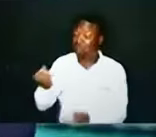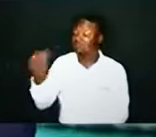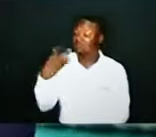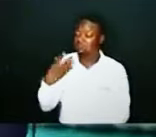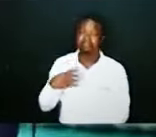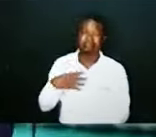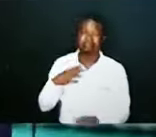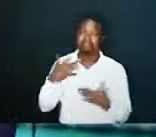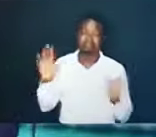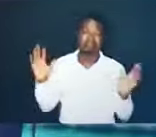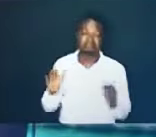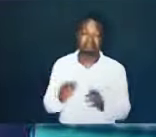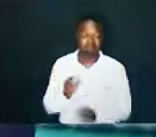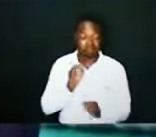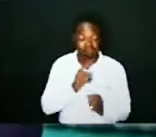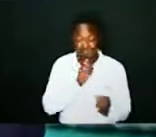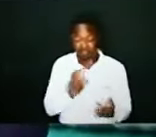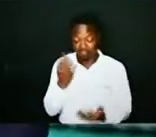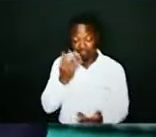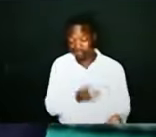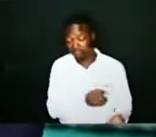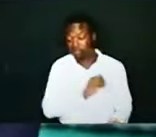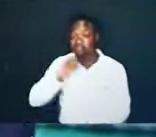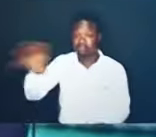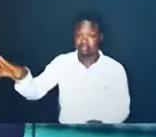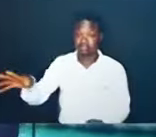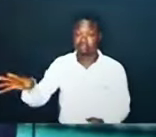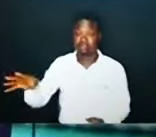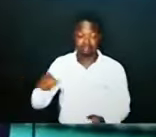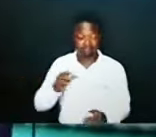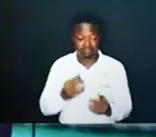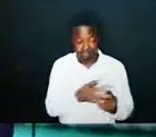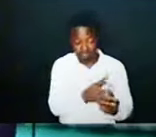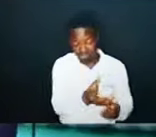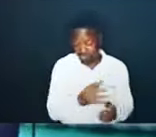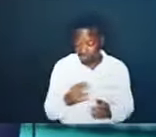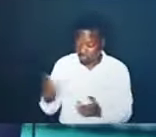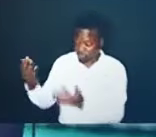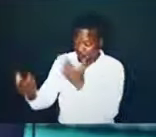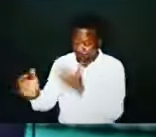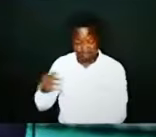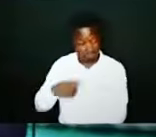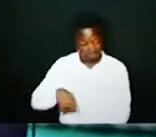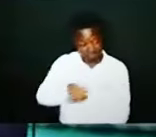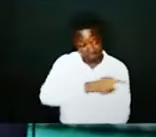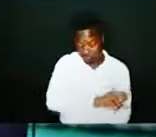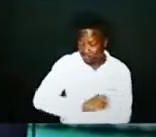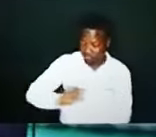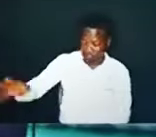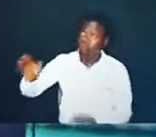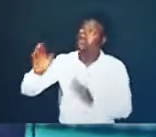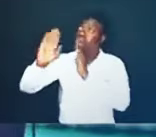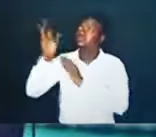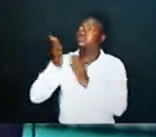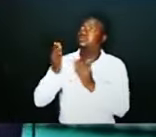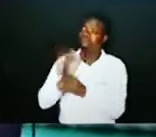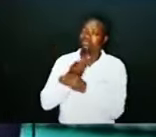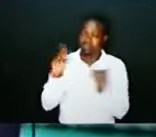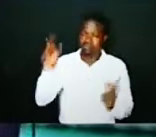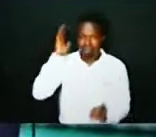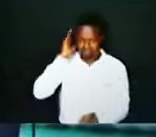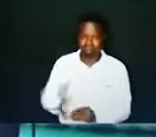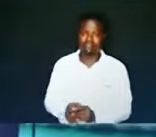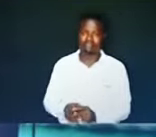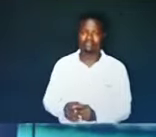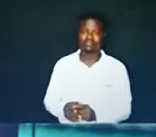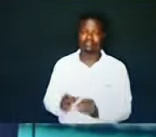settled. If you are thrown into the blazing fire, the God we serve is able to deliver us from it, and he will deliver